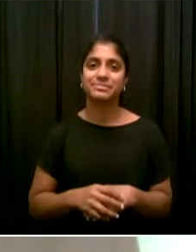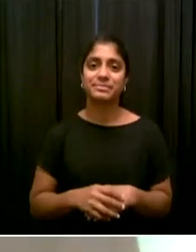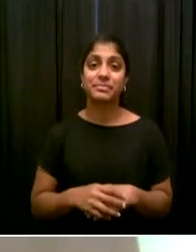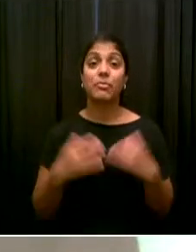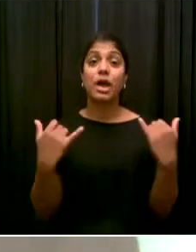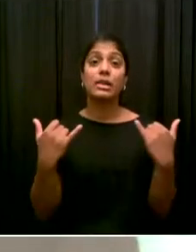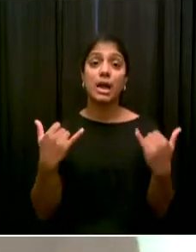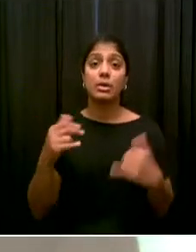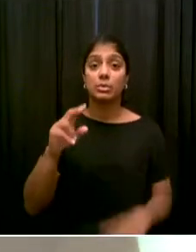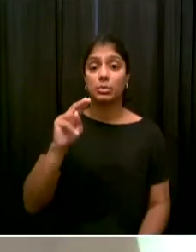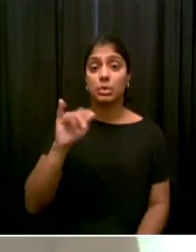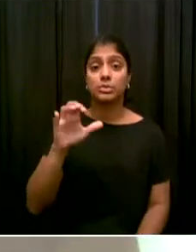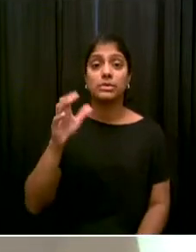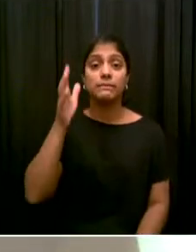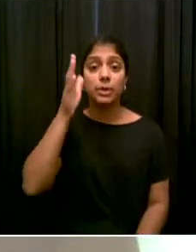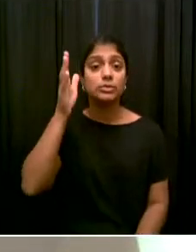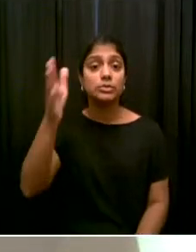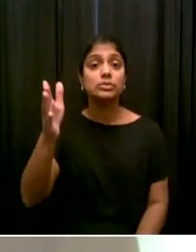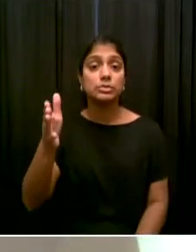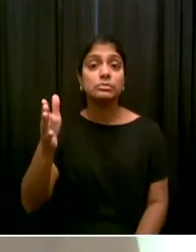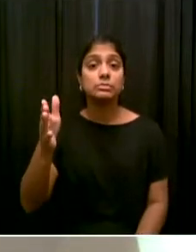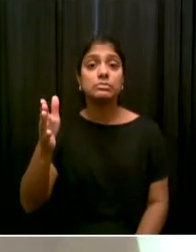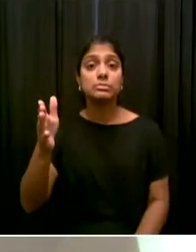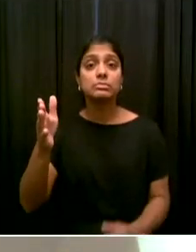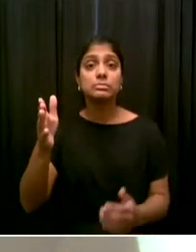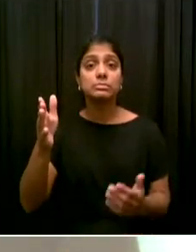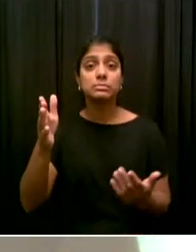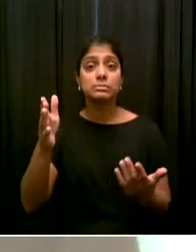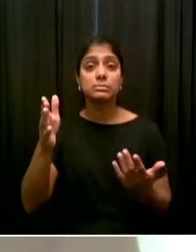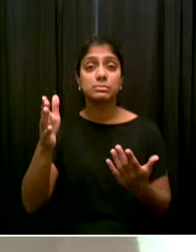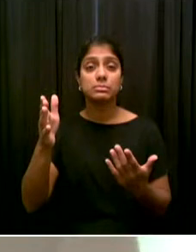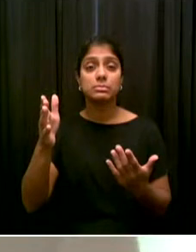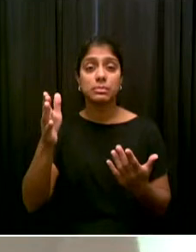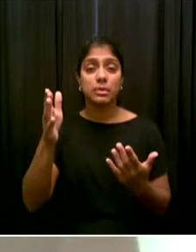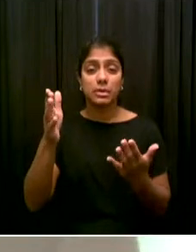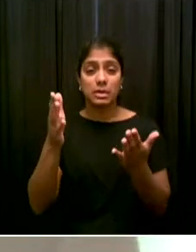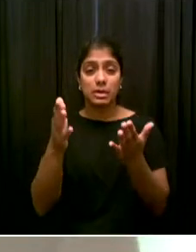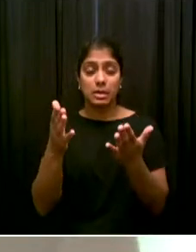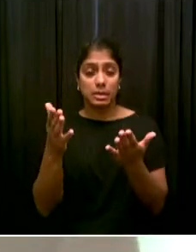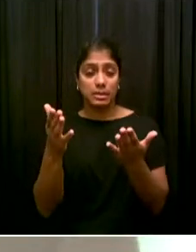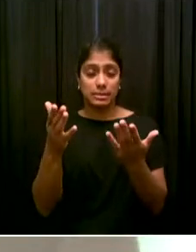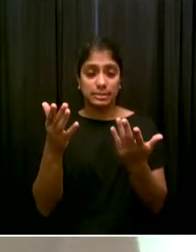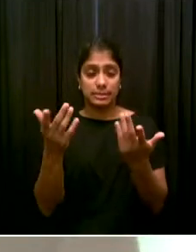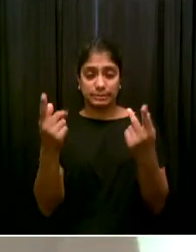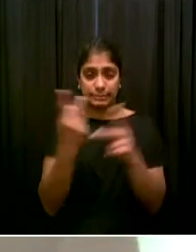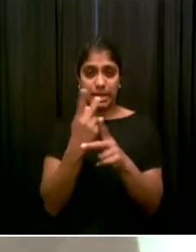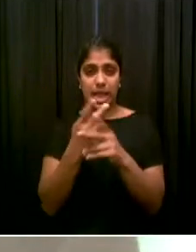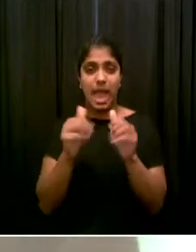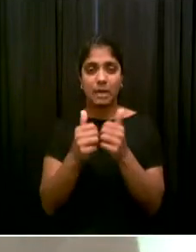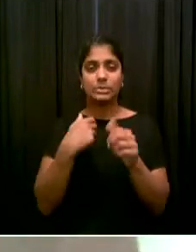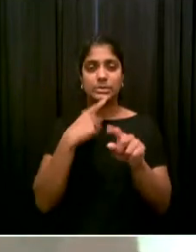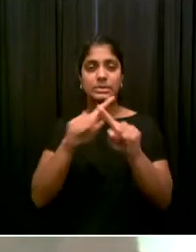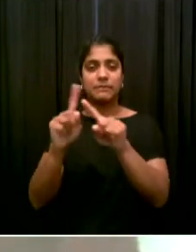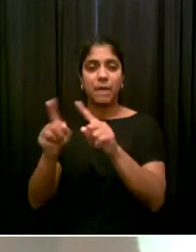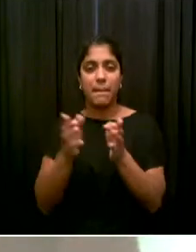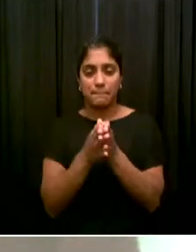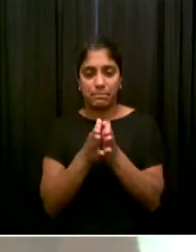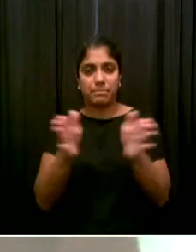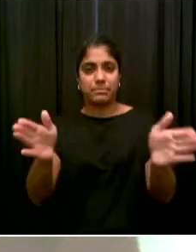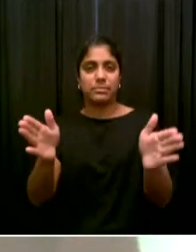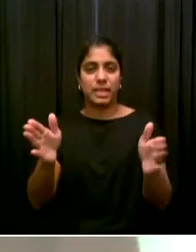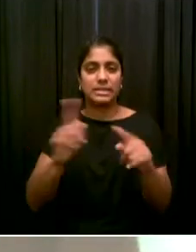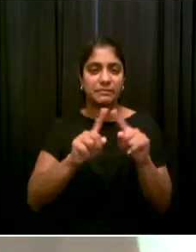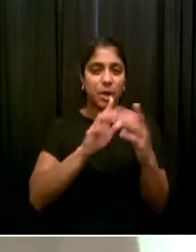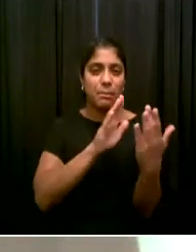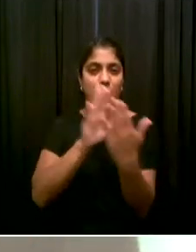Unfortunately, crime is on the rise and distrust between communities and the police has grown. The NYPD Kids